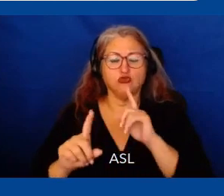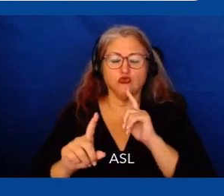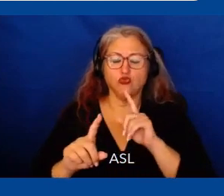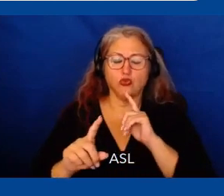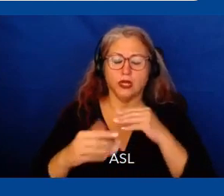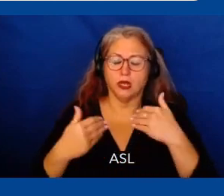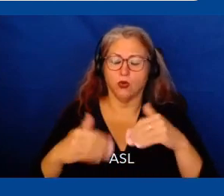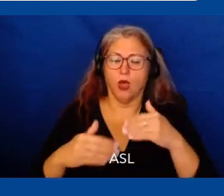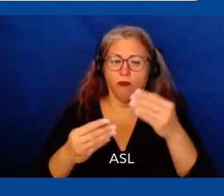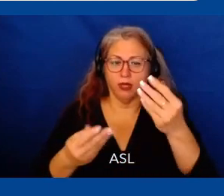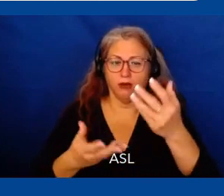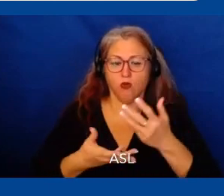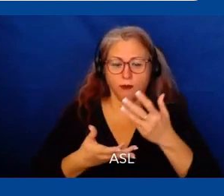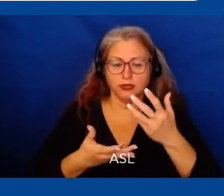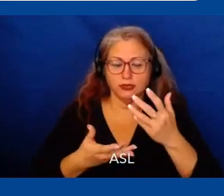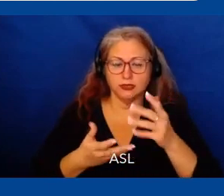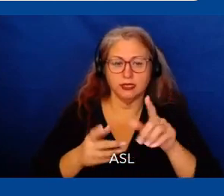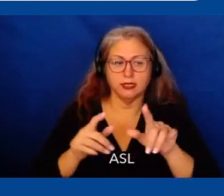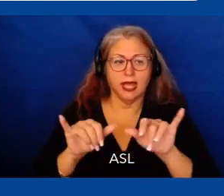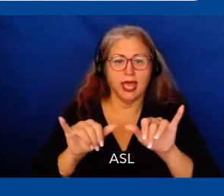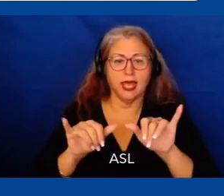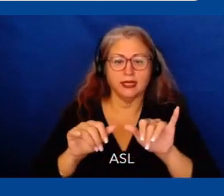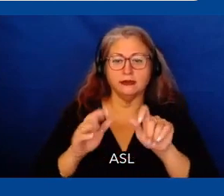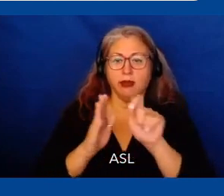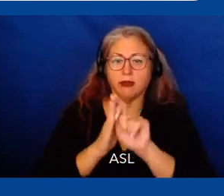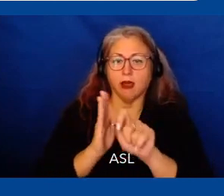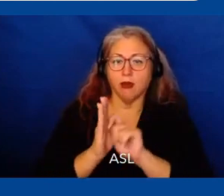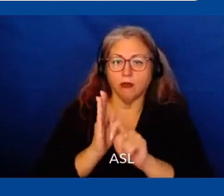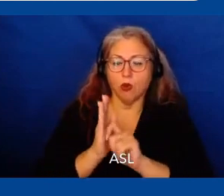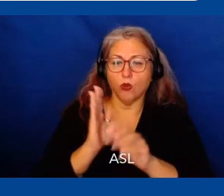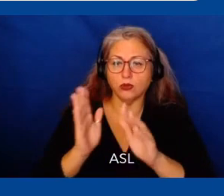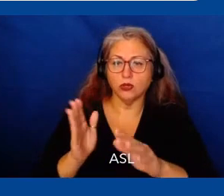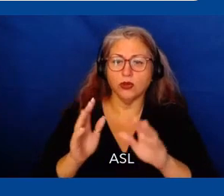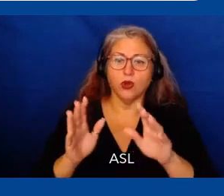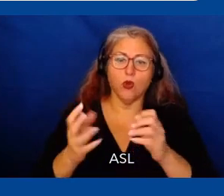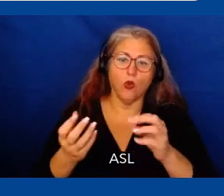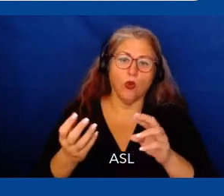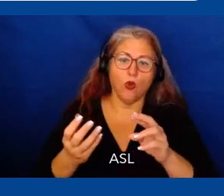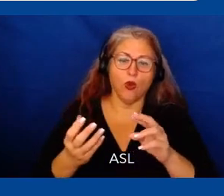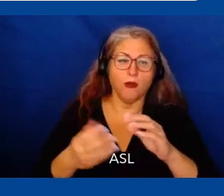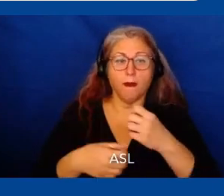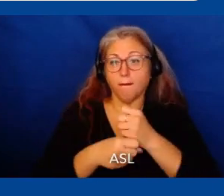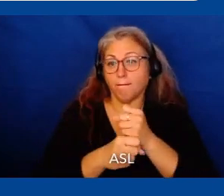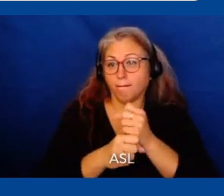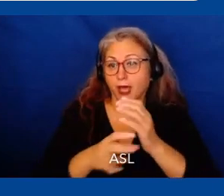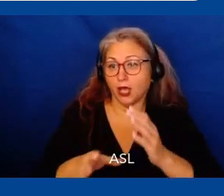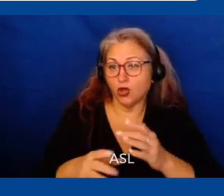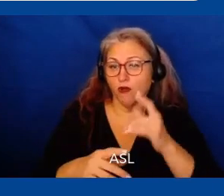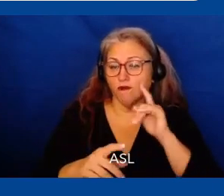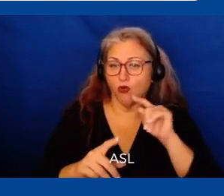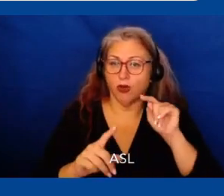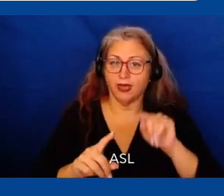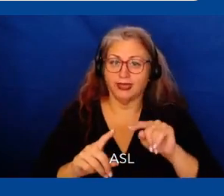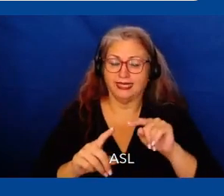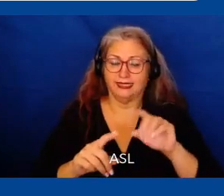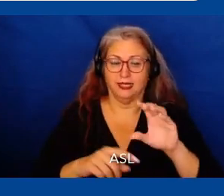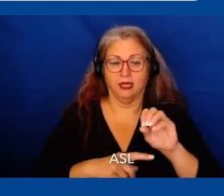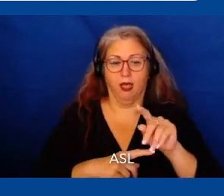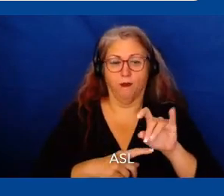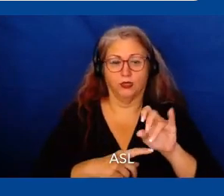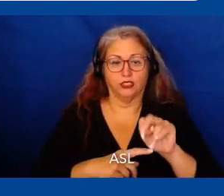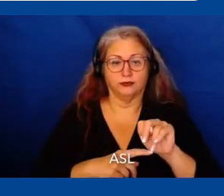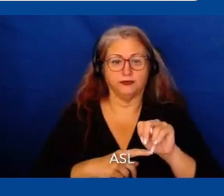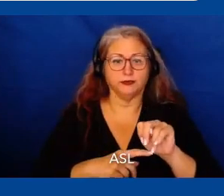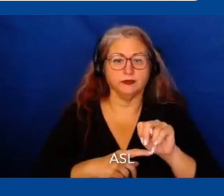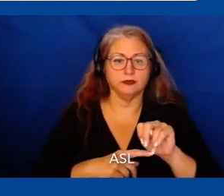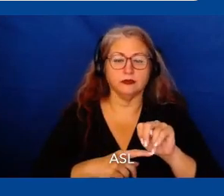informed us as a composer or maker of this composition. I think